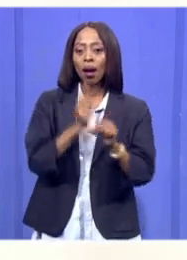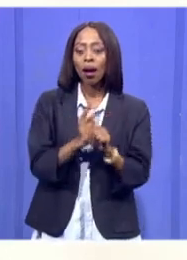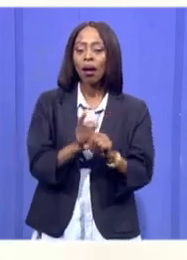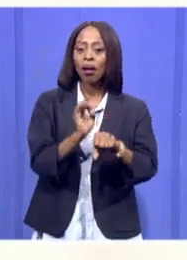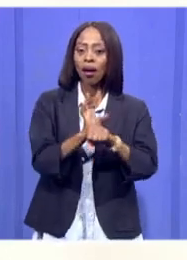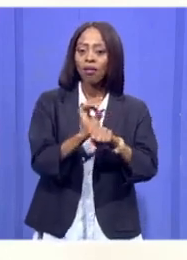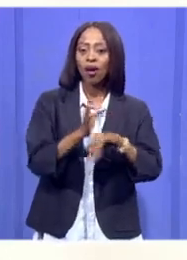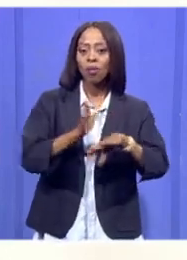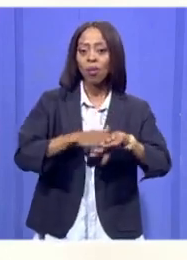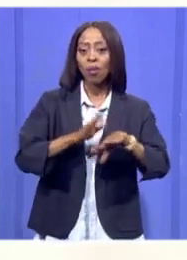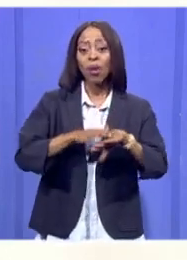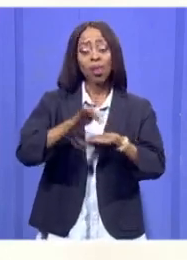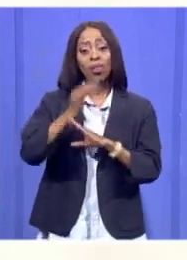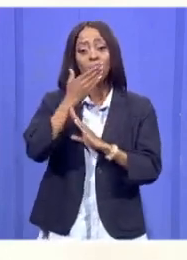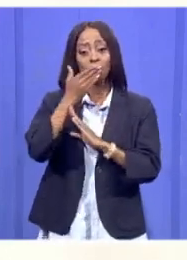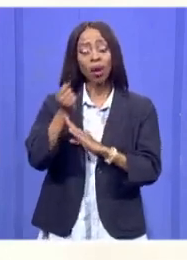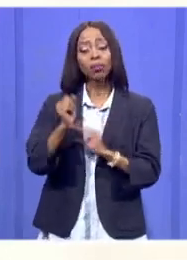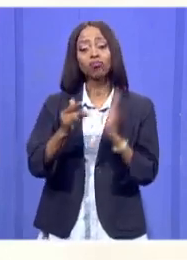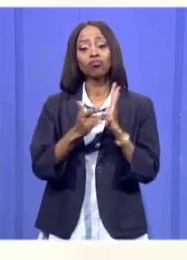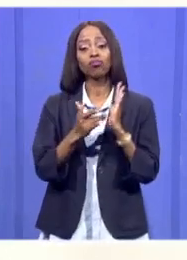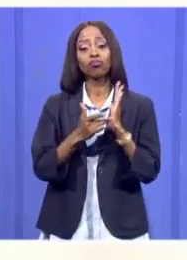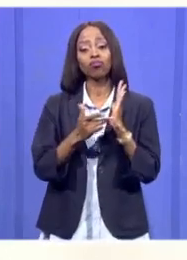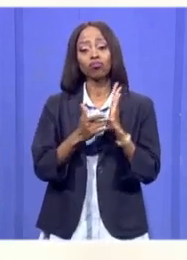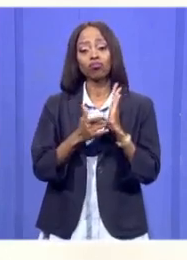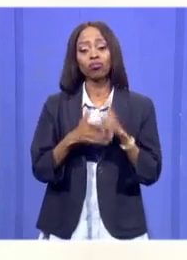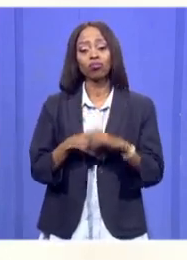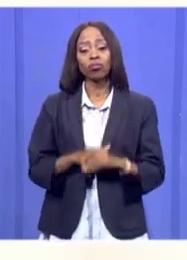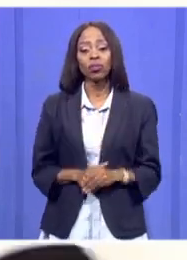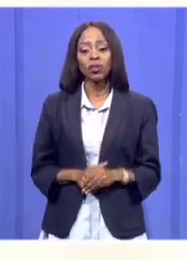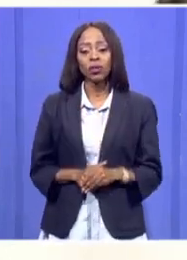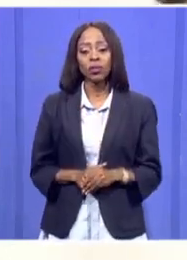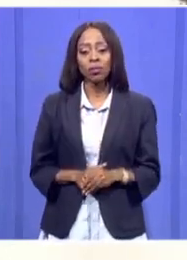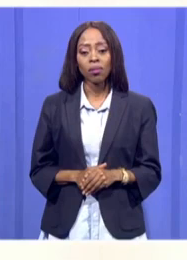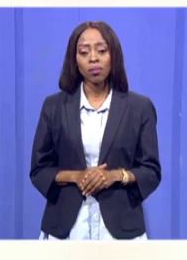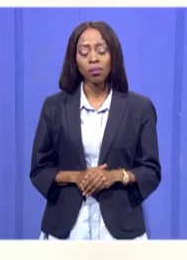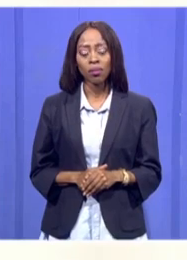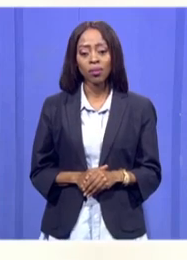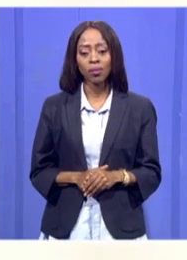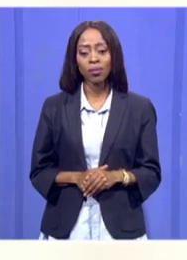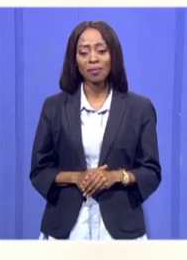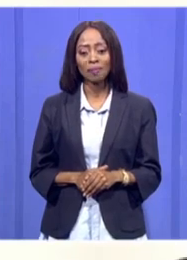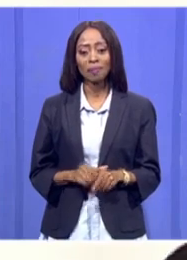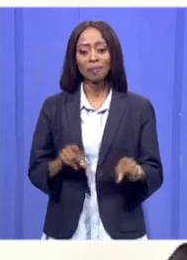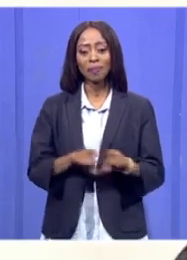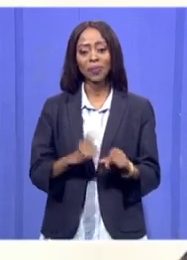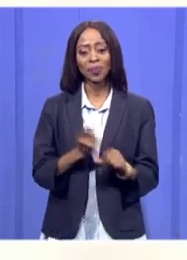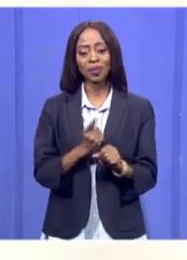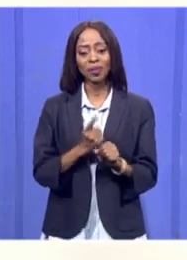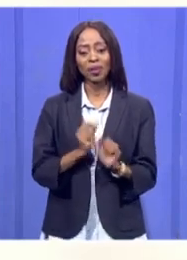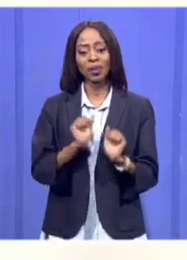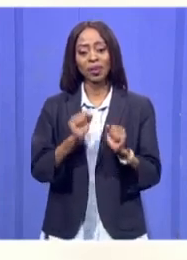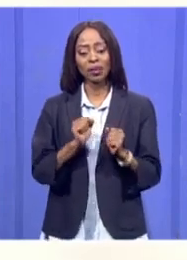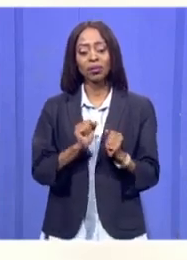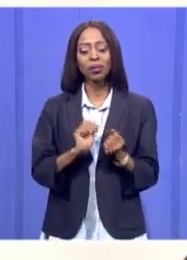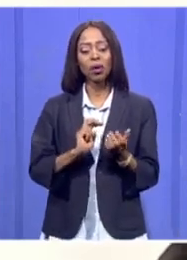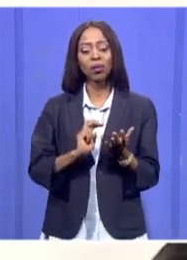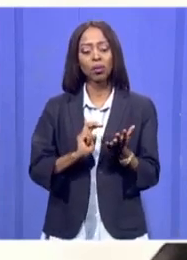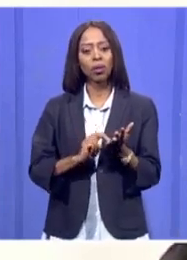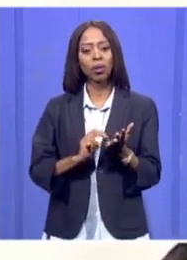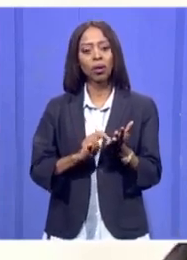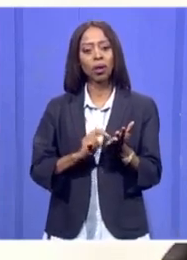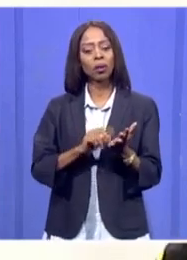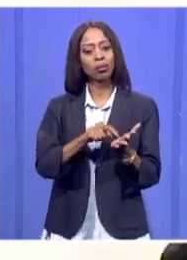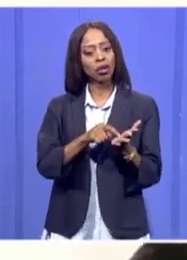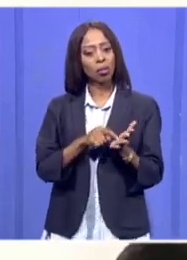advise which is the best technology for which context. So as we speak, there is a need in parts of South Africa, like the